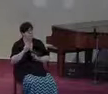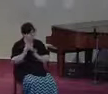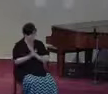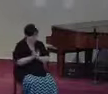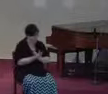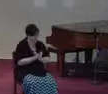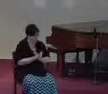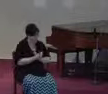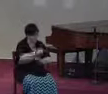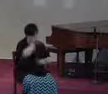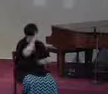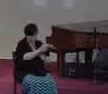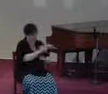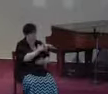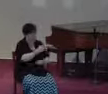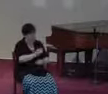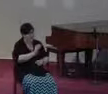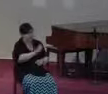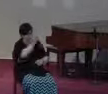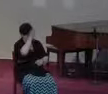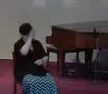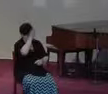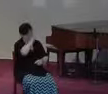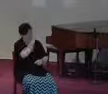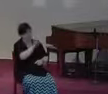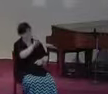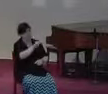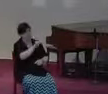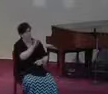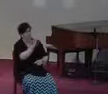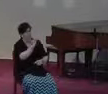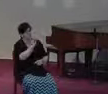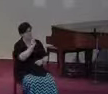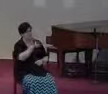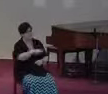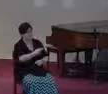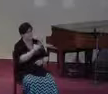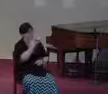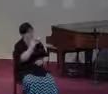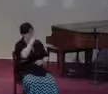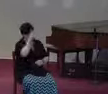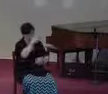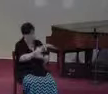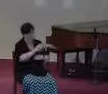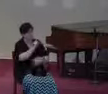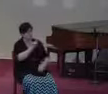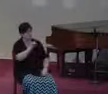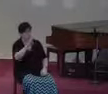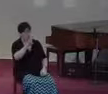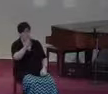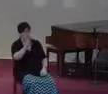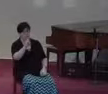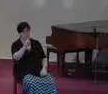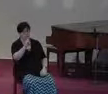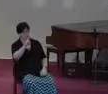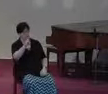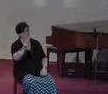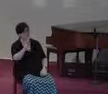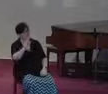their father, because this was their father's favorite son. So Reuben, this older